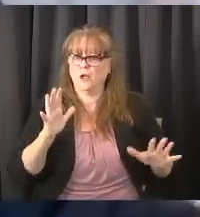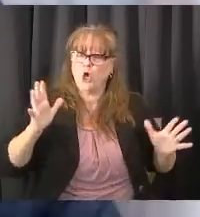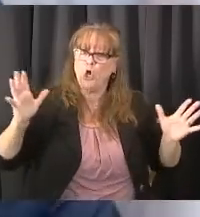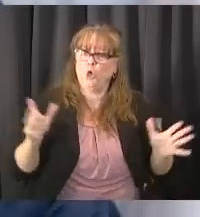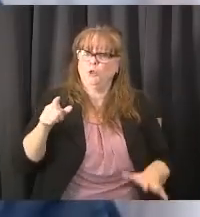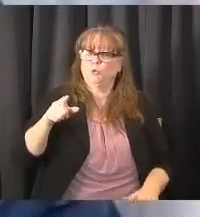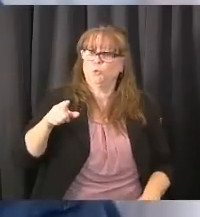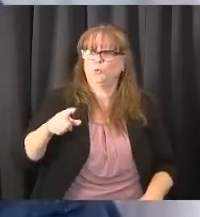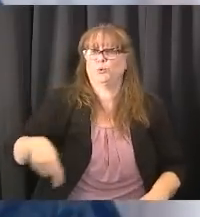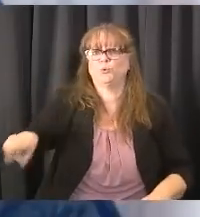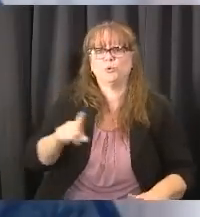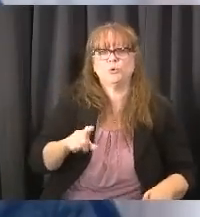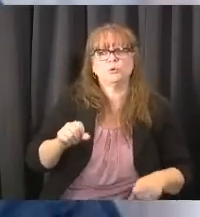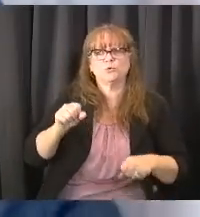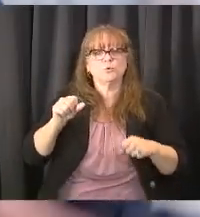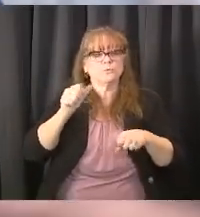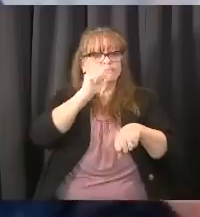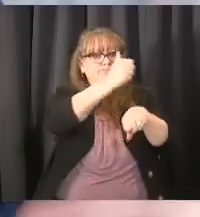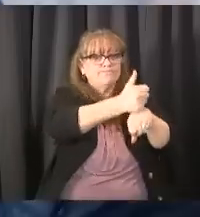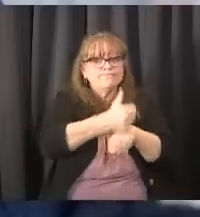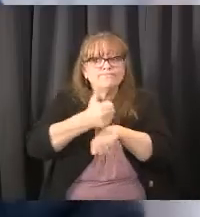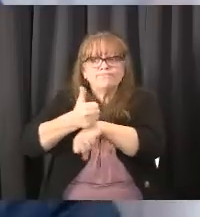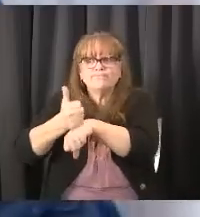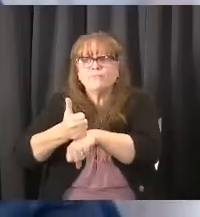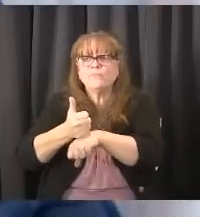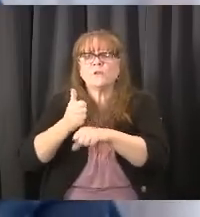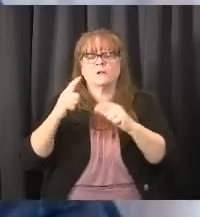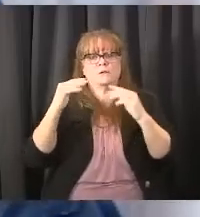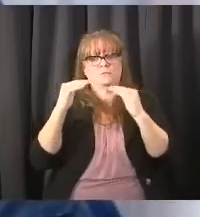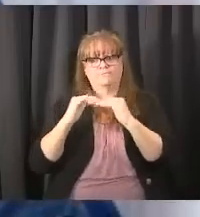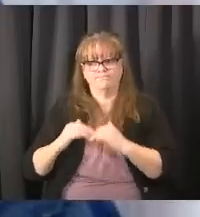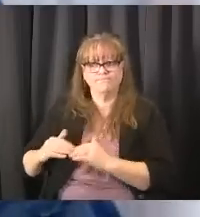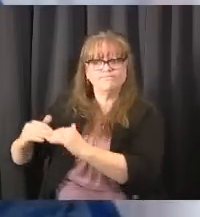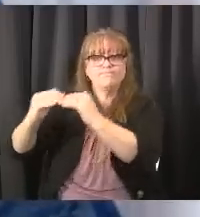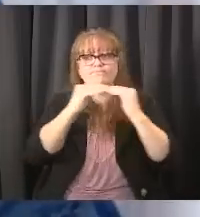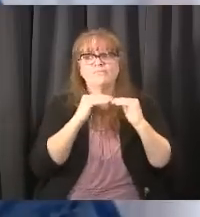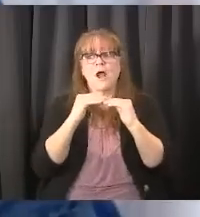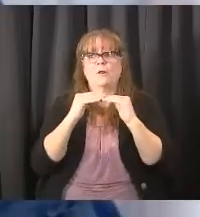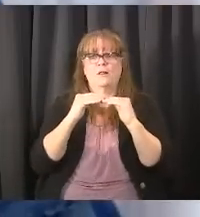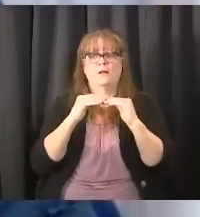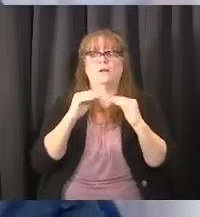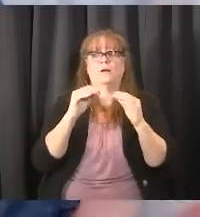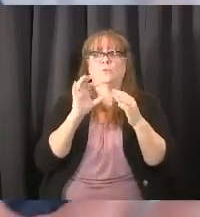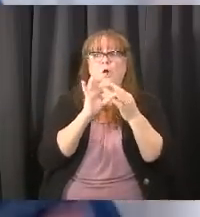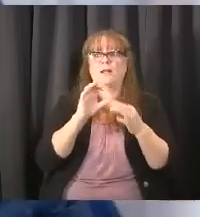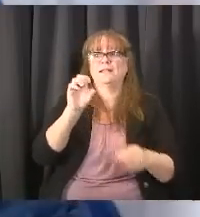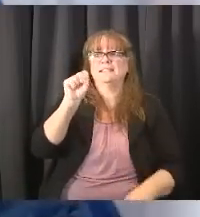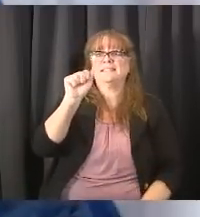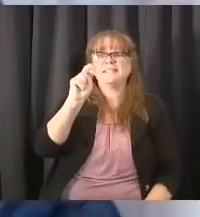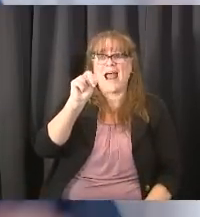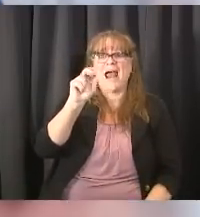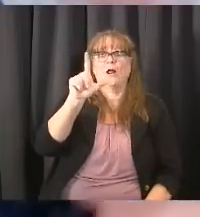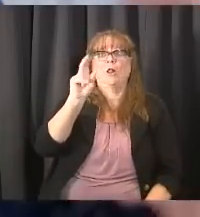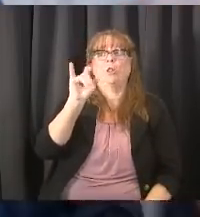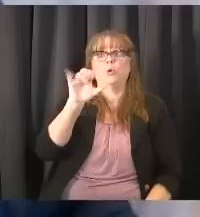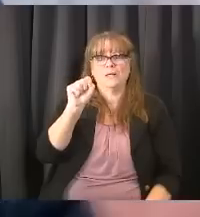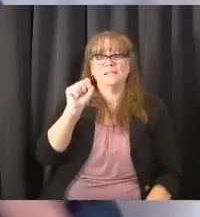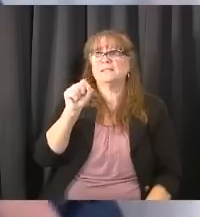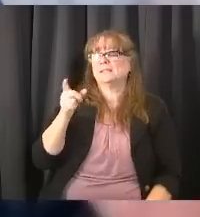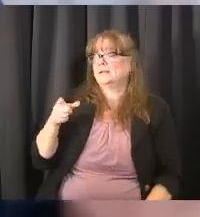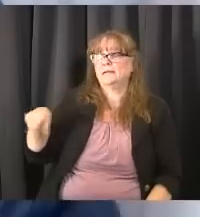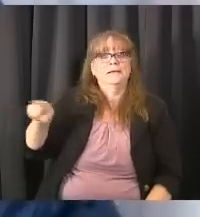San Luis and Center and in a Denver church, but even those are not scheduled through us. So the scheduling is